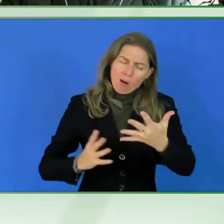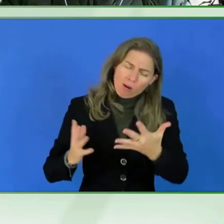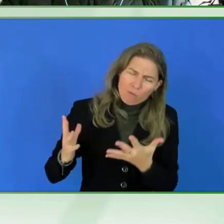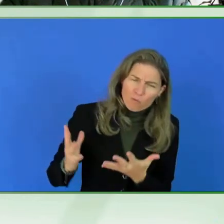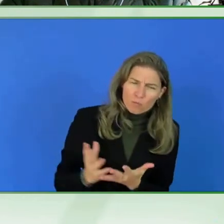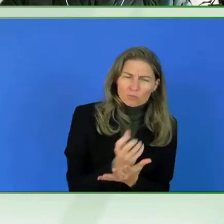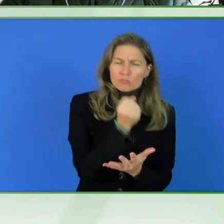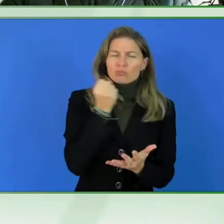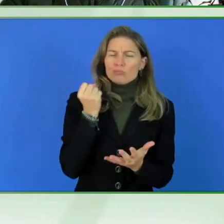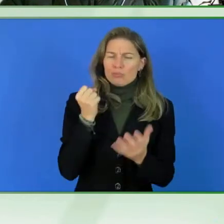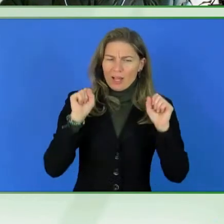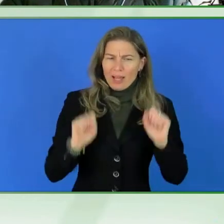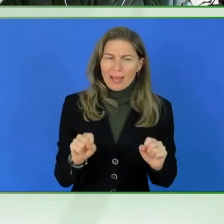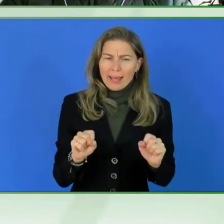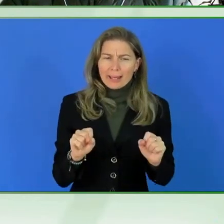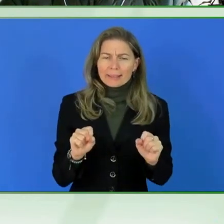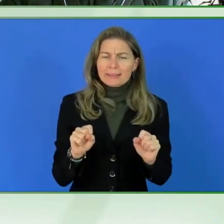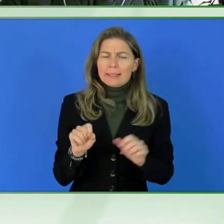slide, please.